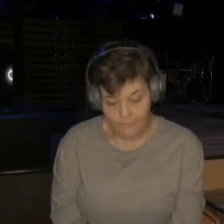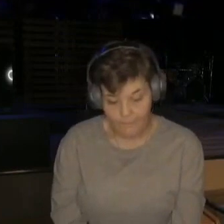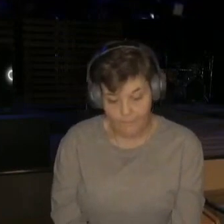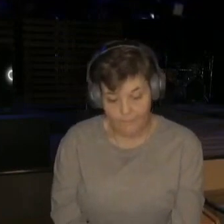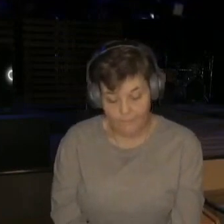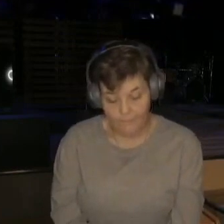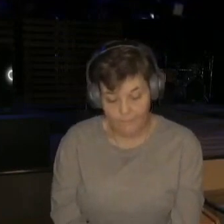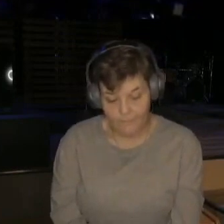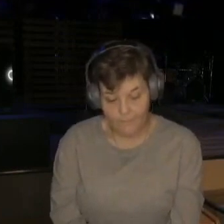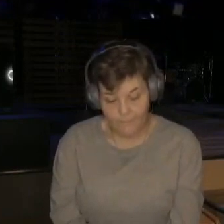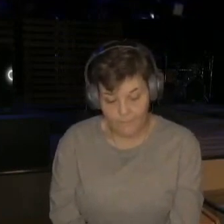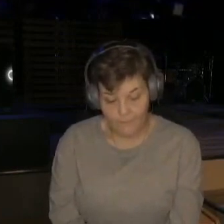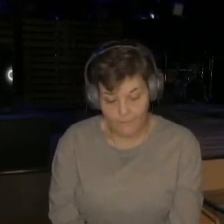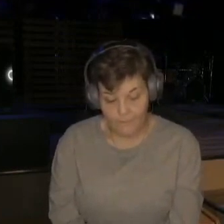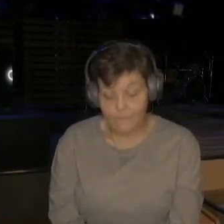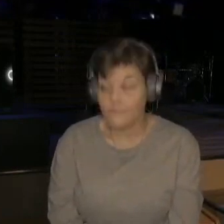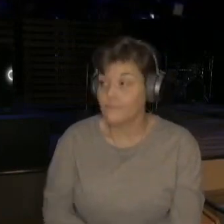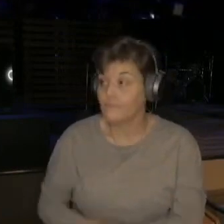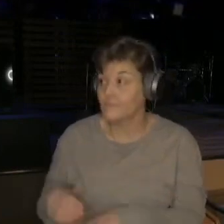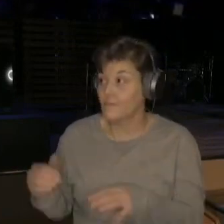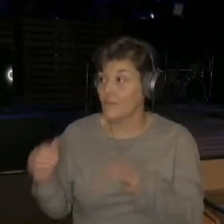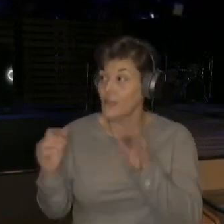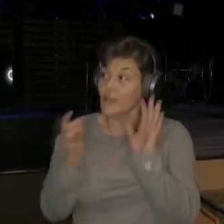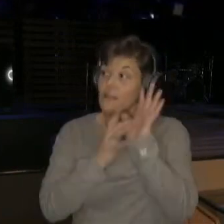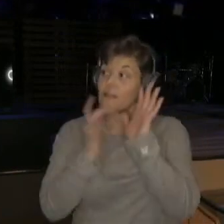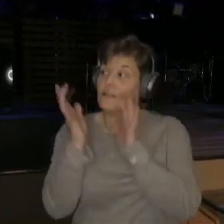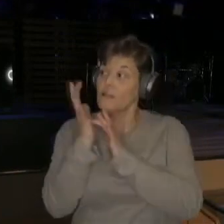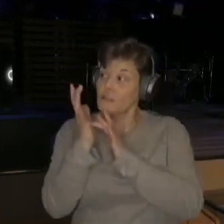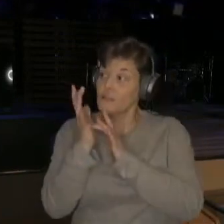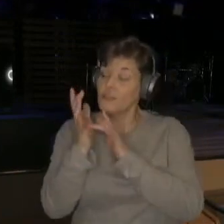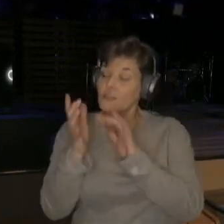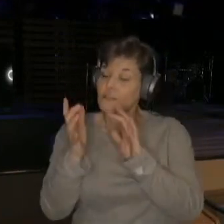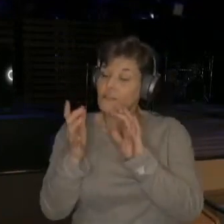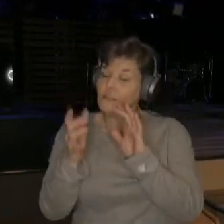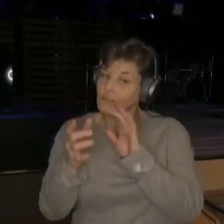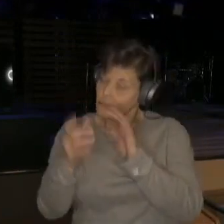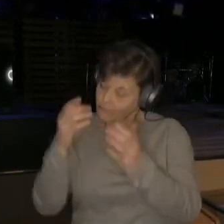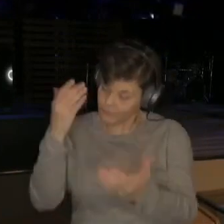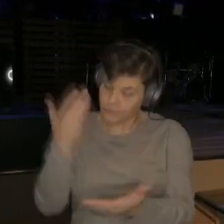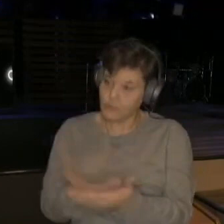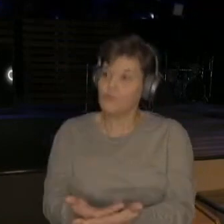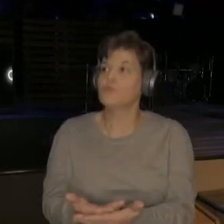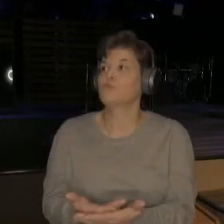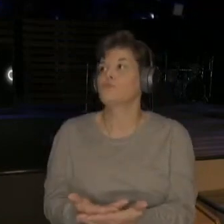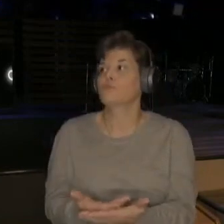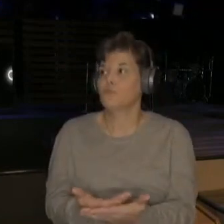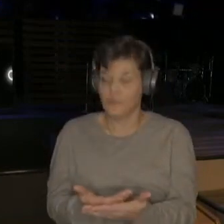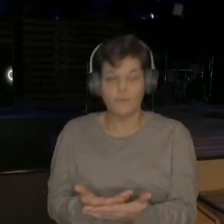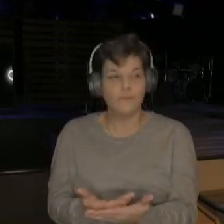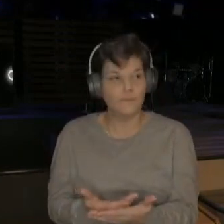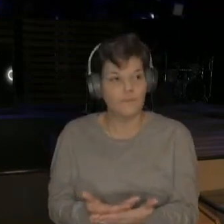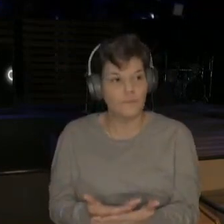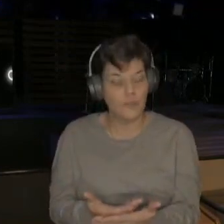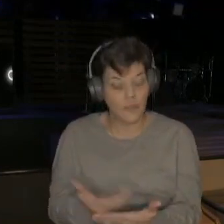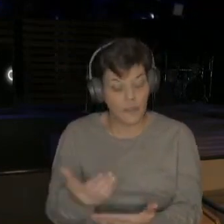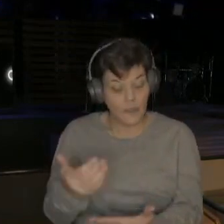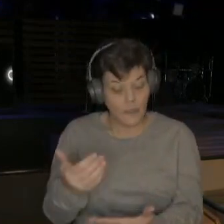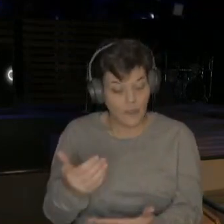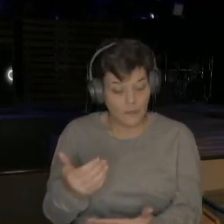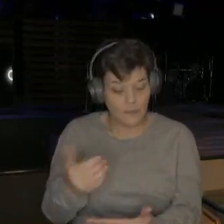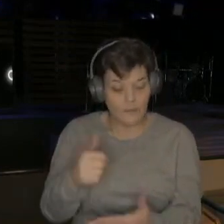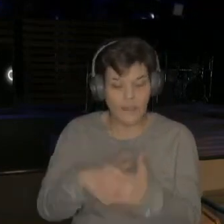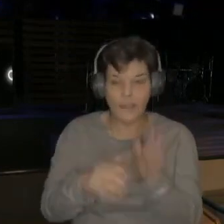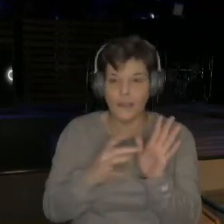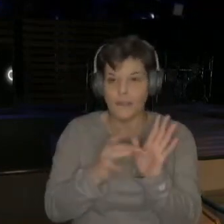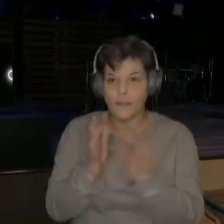story validated in the narrative that Jesus told us. James Bryan Smith, the author of the book that we're reading, Good and Beautiful